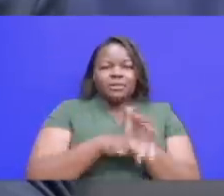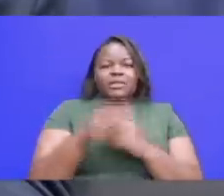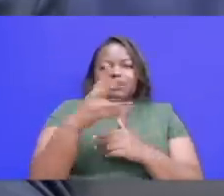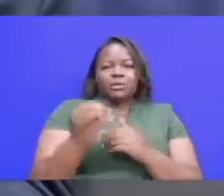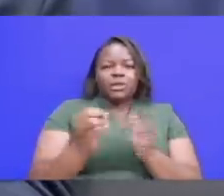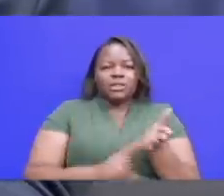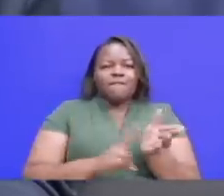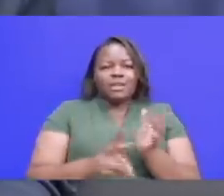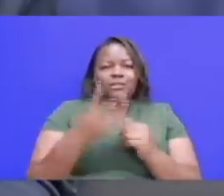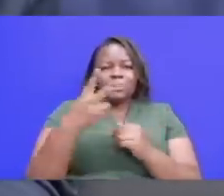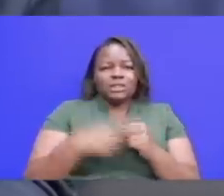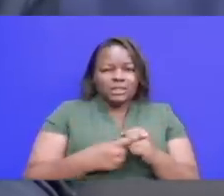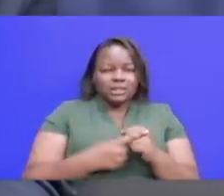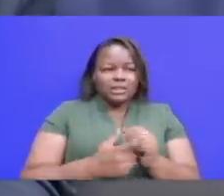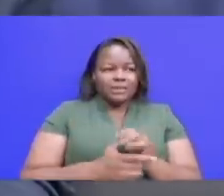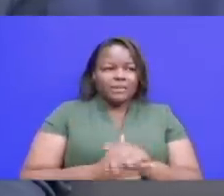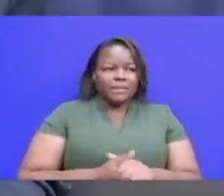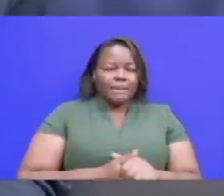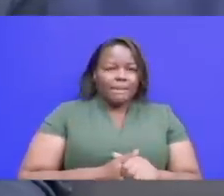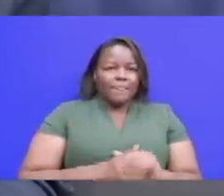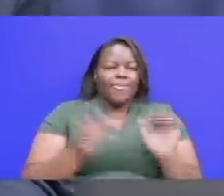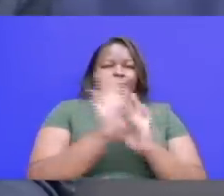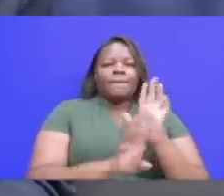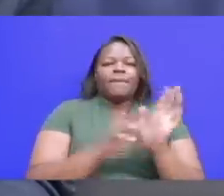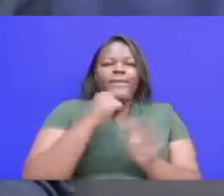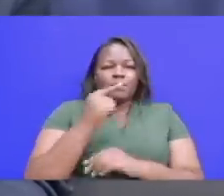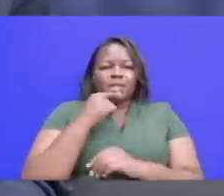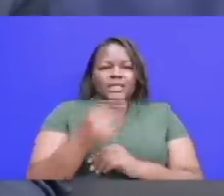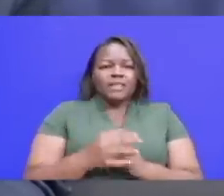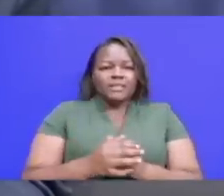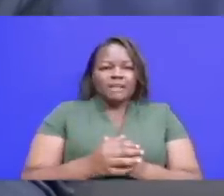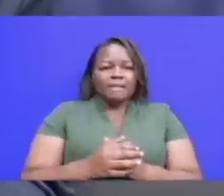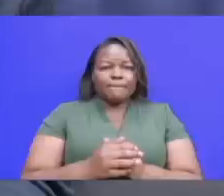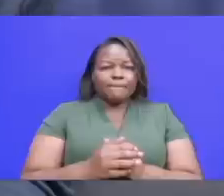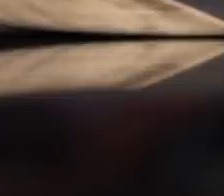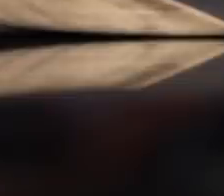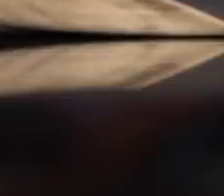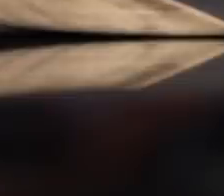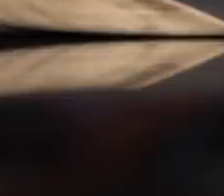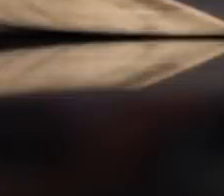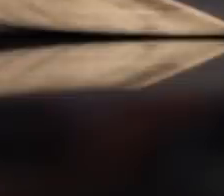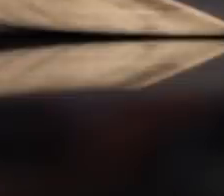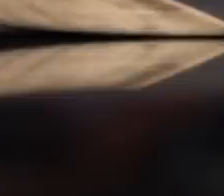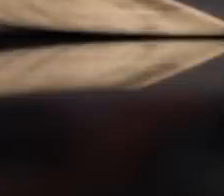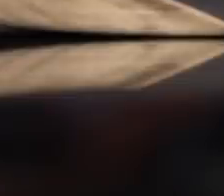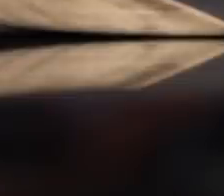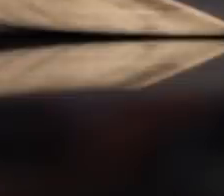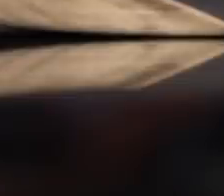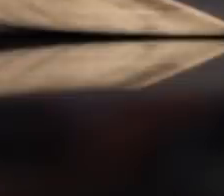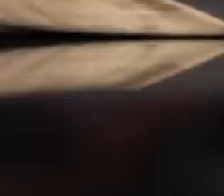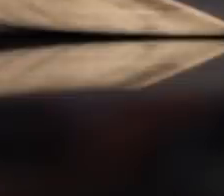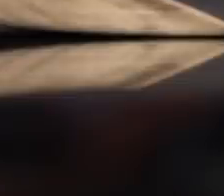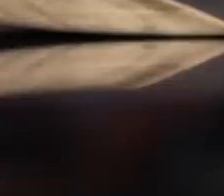and verse 26. I'll read. Yes. It says, chapter 20, verse 26 of the book of Matthew says, but it shall not be